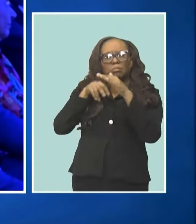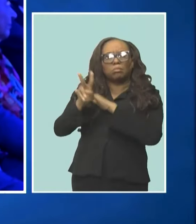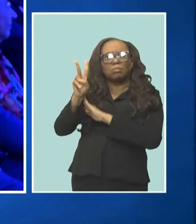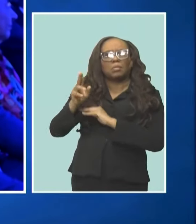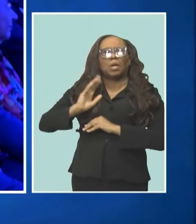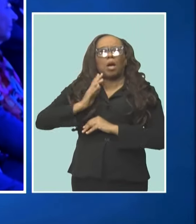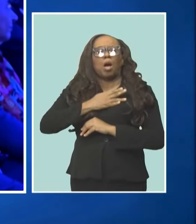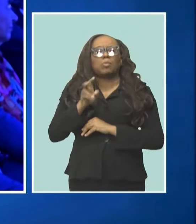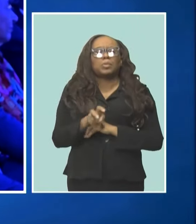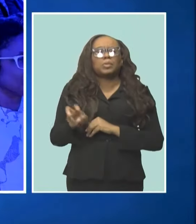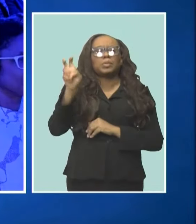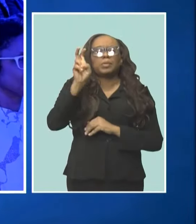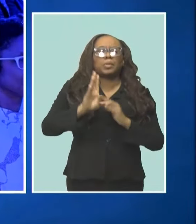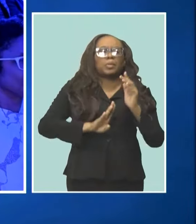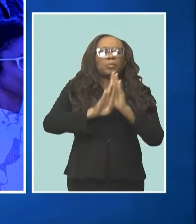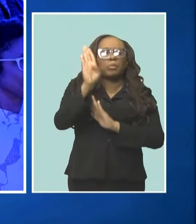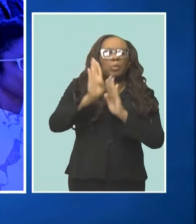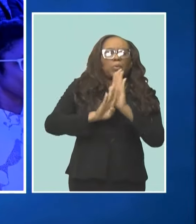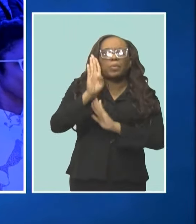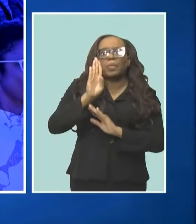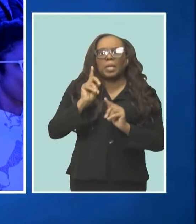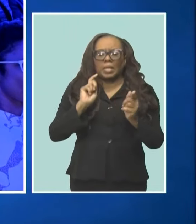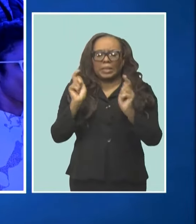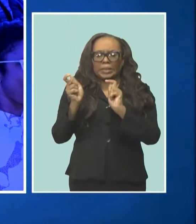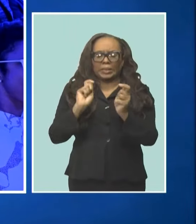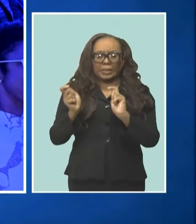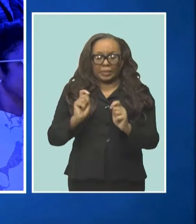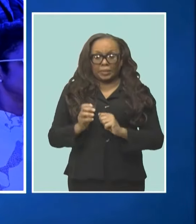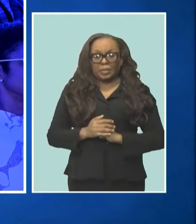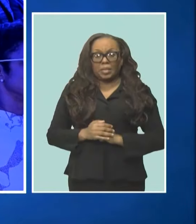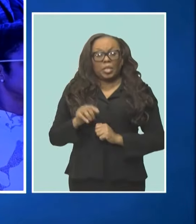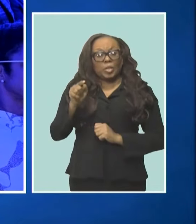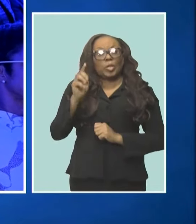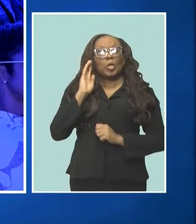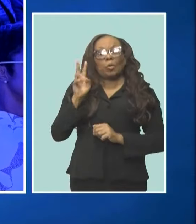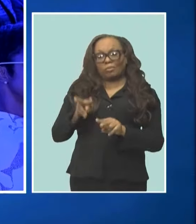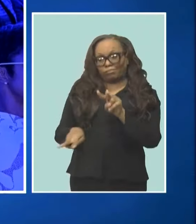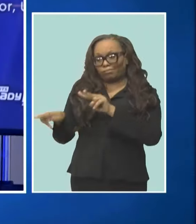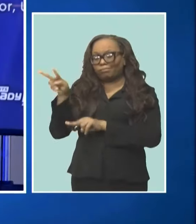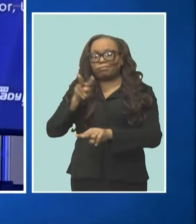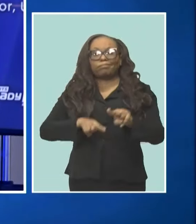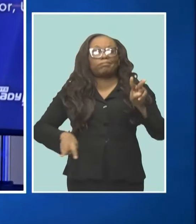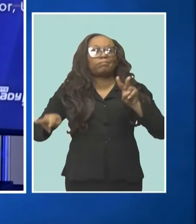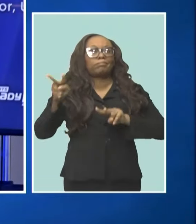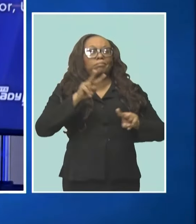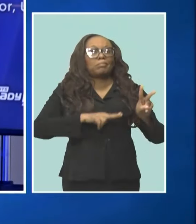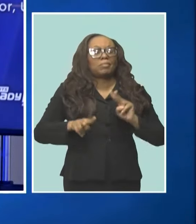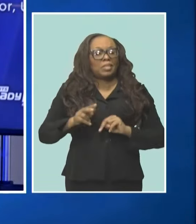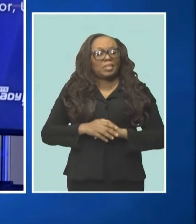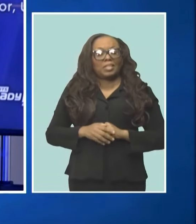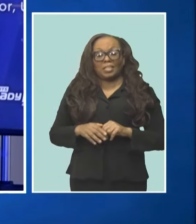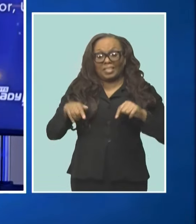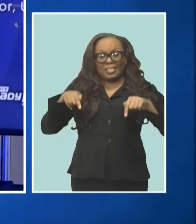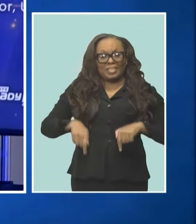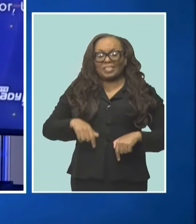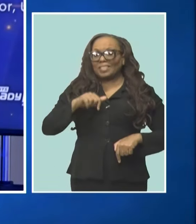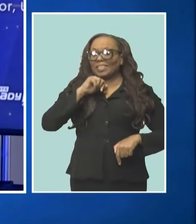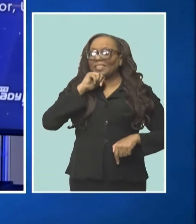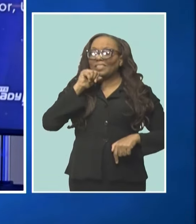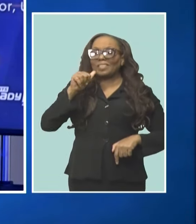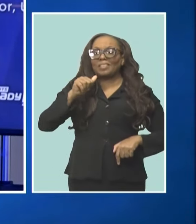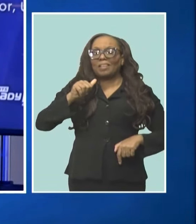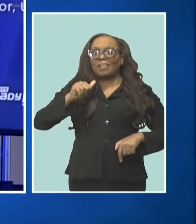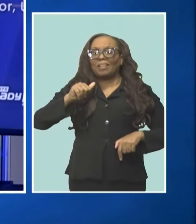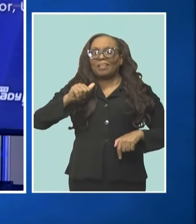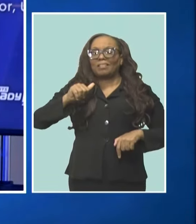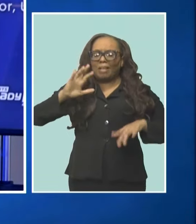growth and adaptation. As we explore our new superstore this evening, I invite you to envisage this not as a culmination, but as the beginning